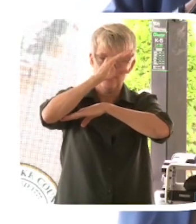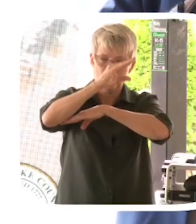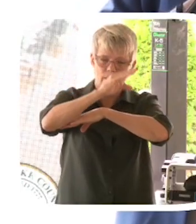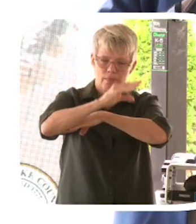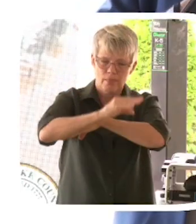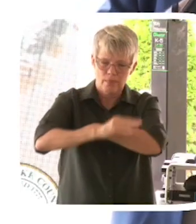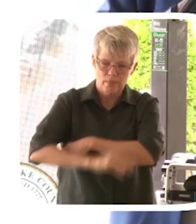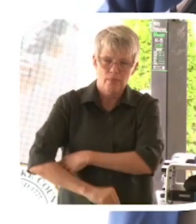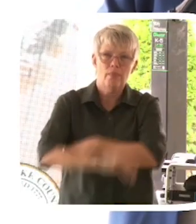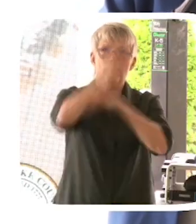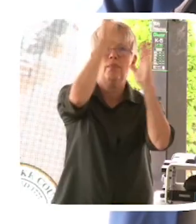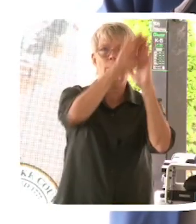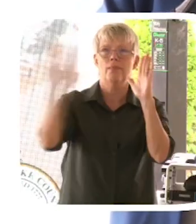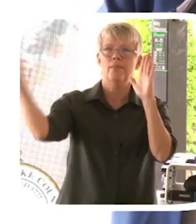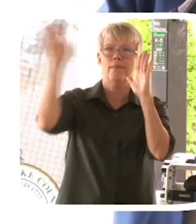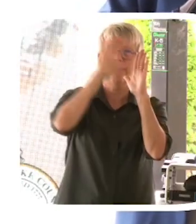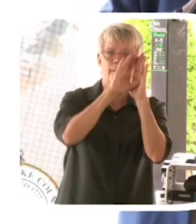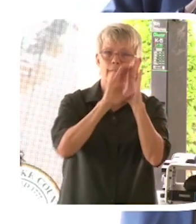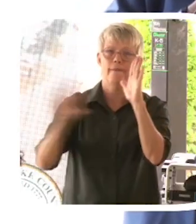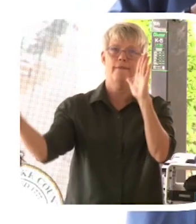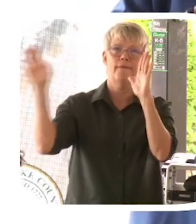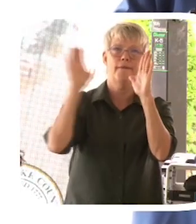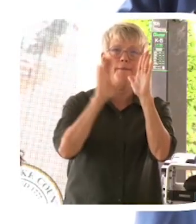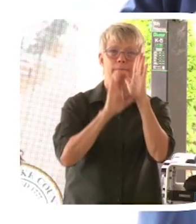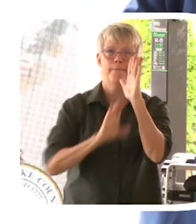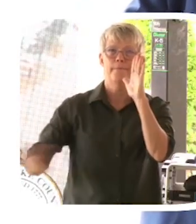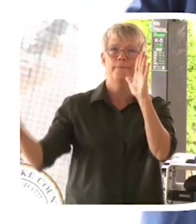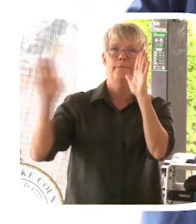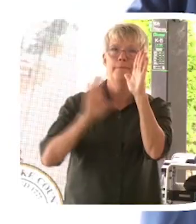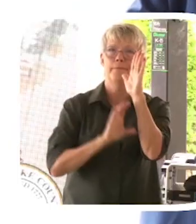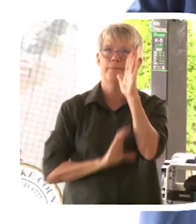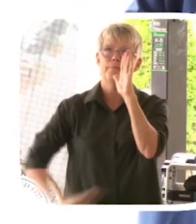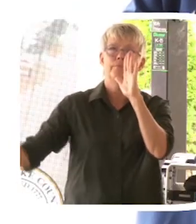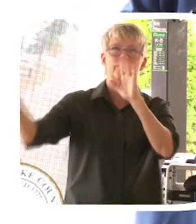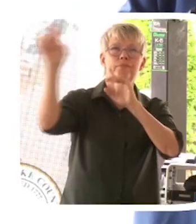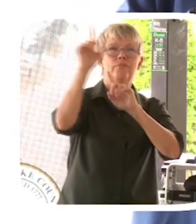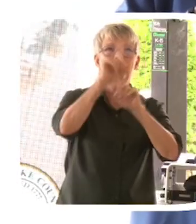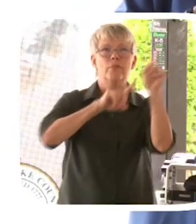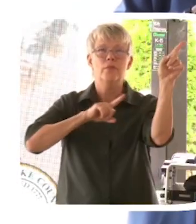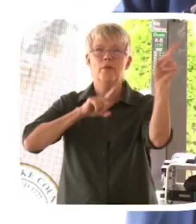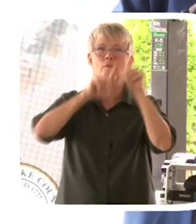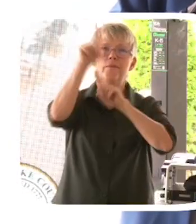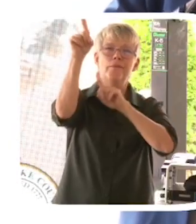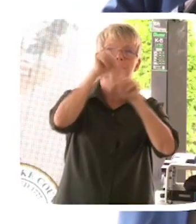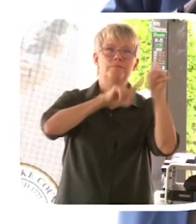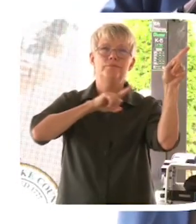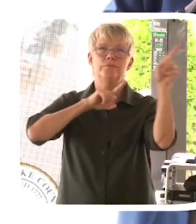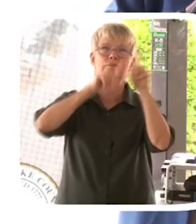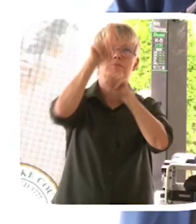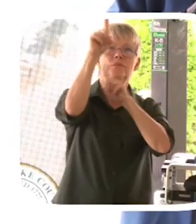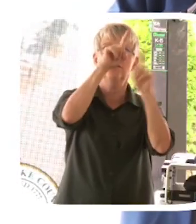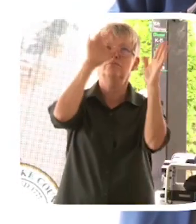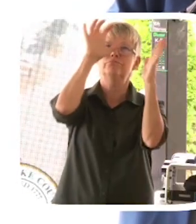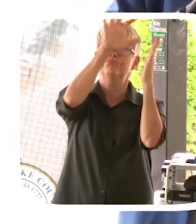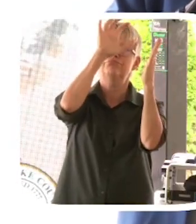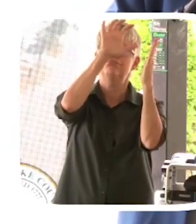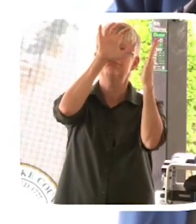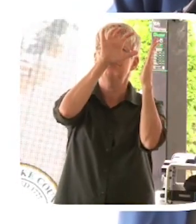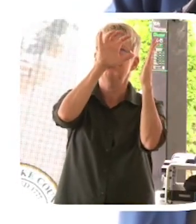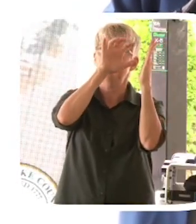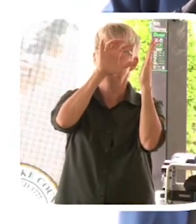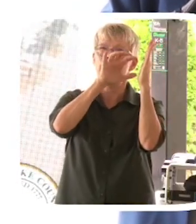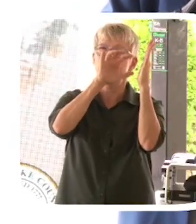gleaming, whose broad stripes and bright stars through the